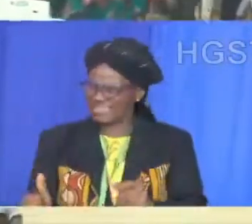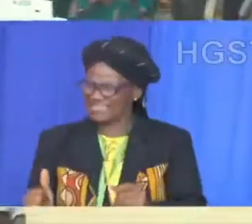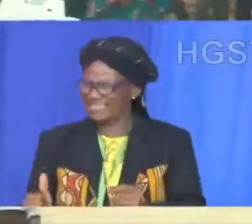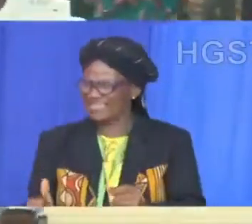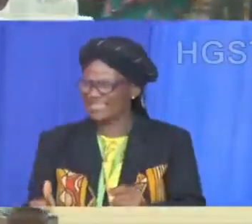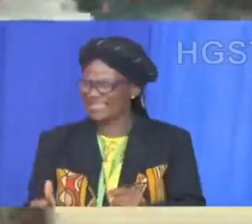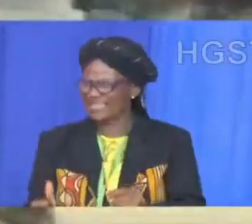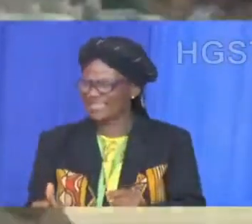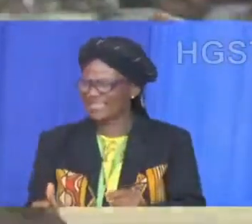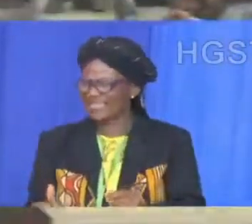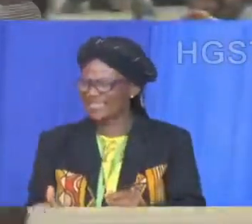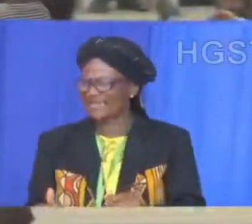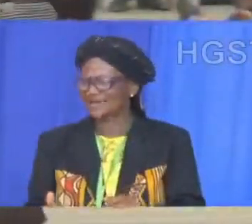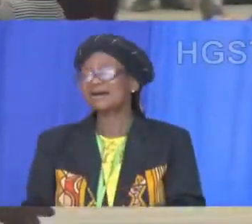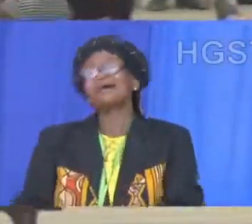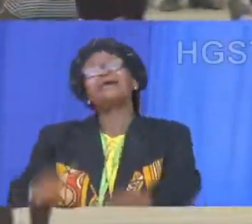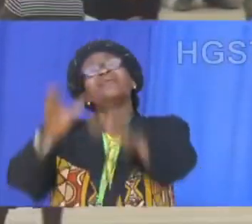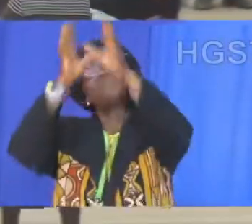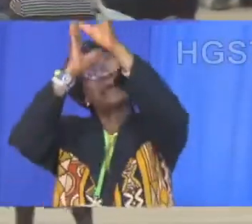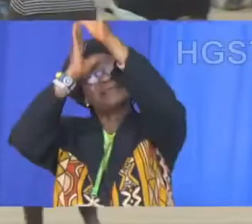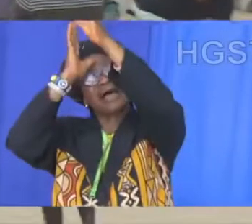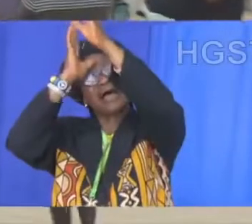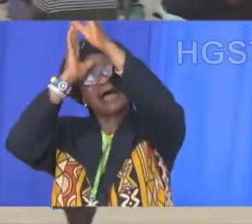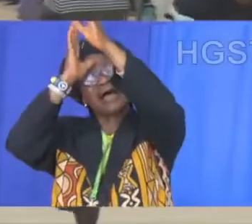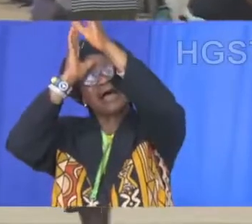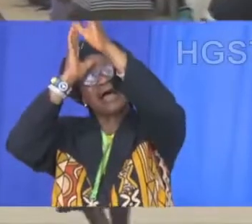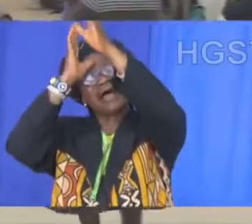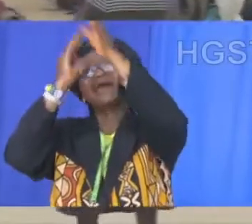Oh, Father, thank you.